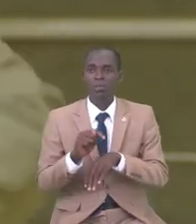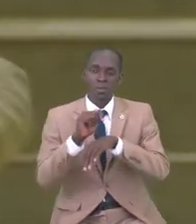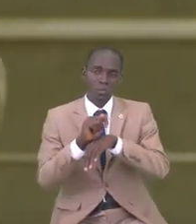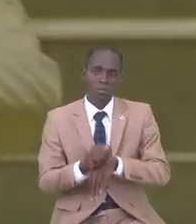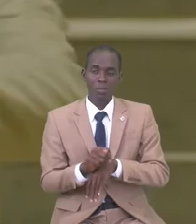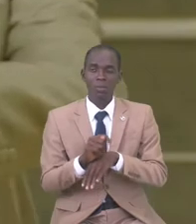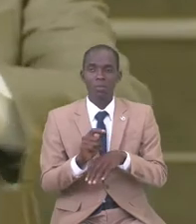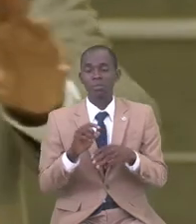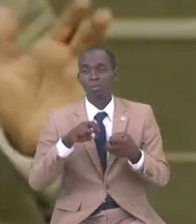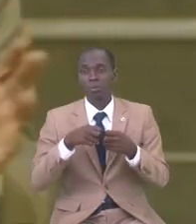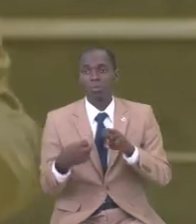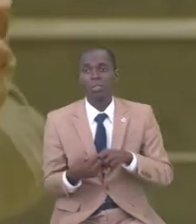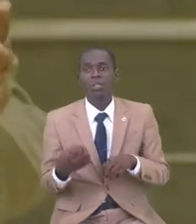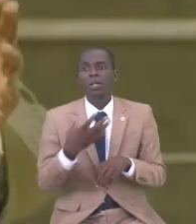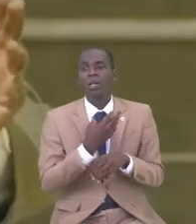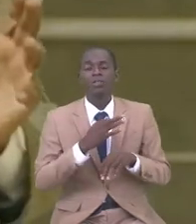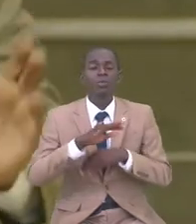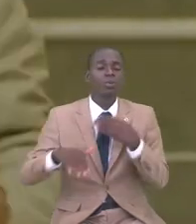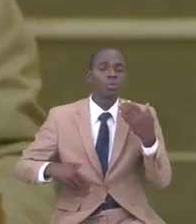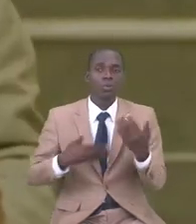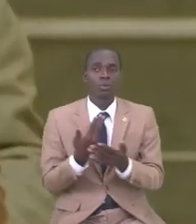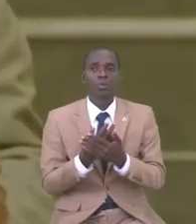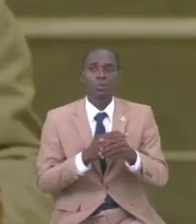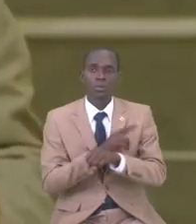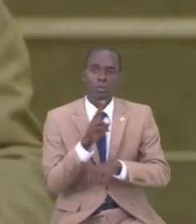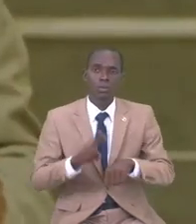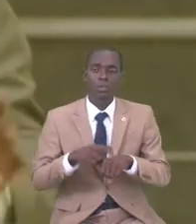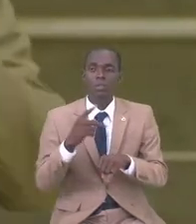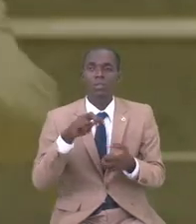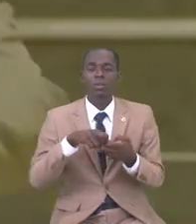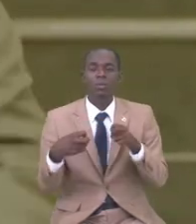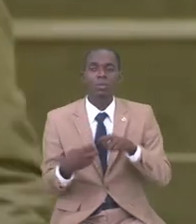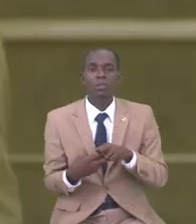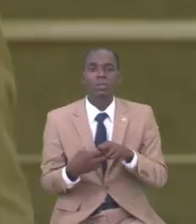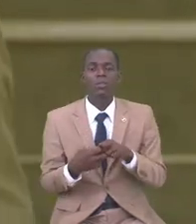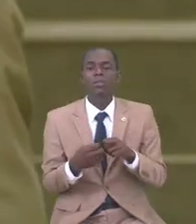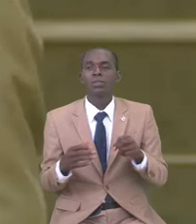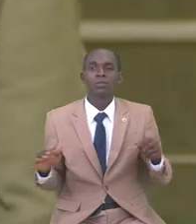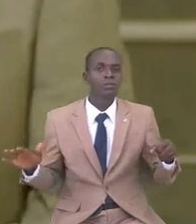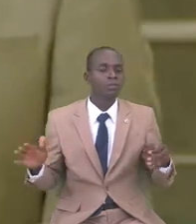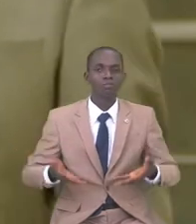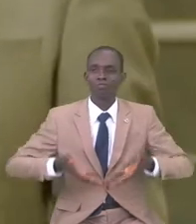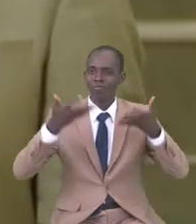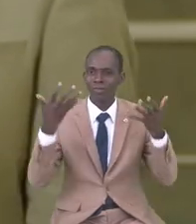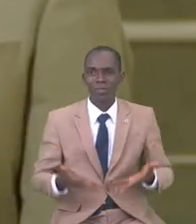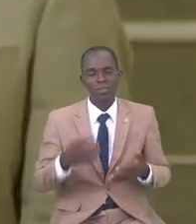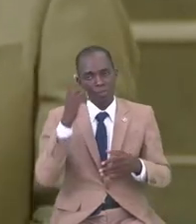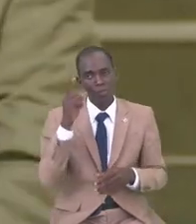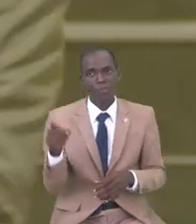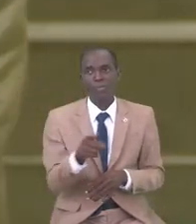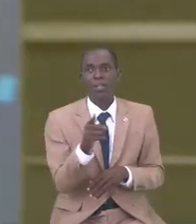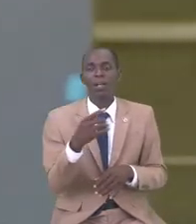tribal problem, and then the whole nation. The problem overwhelms them. And